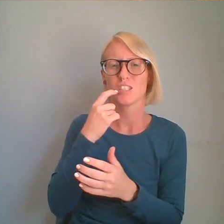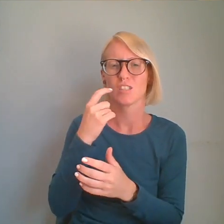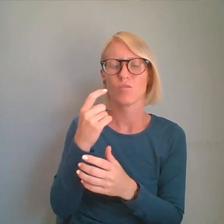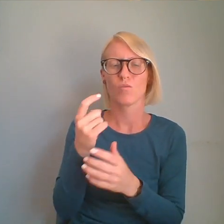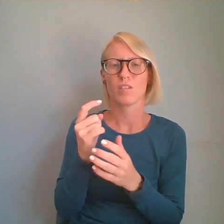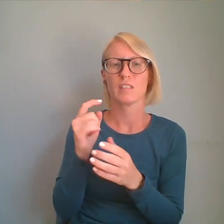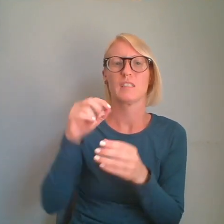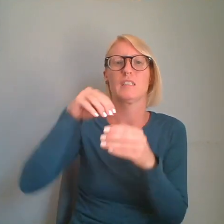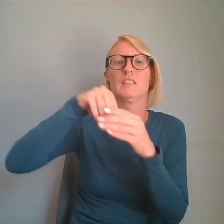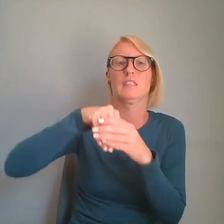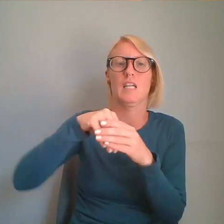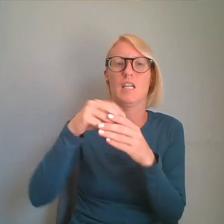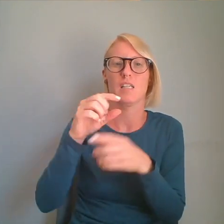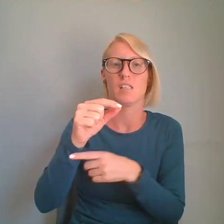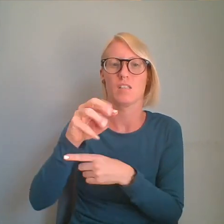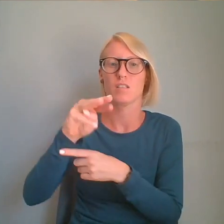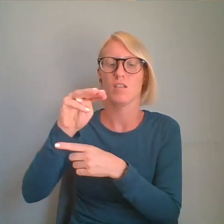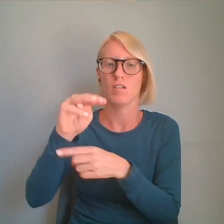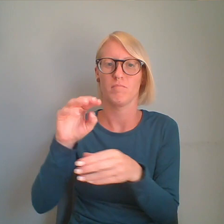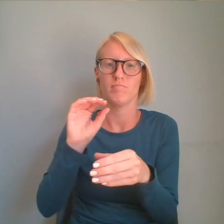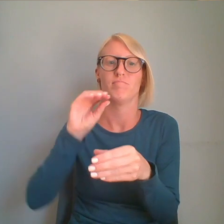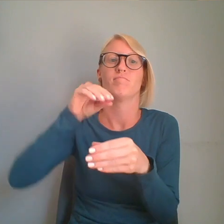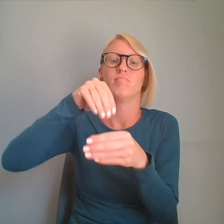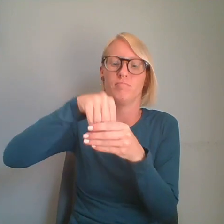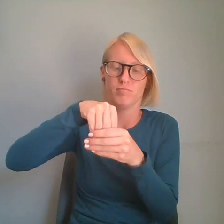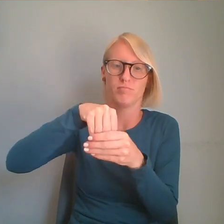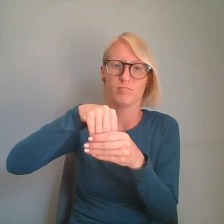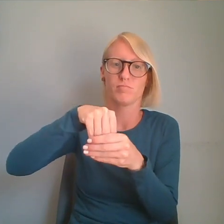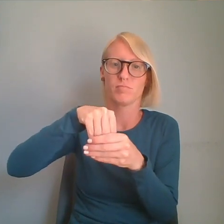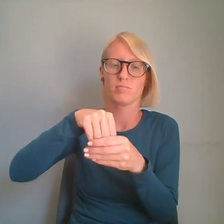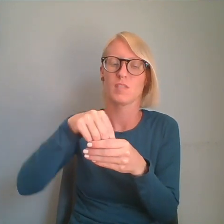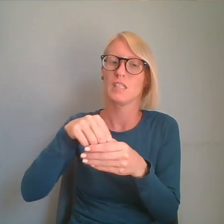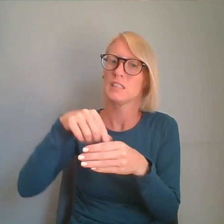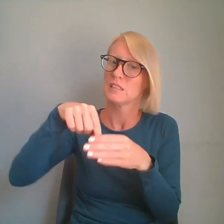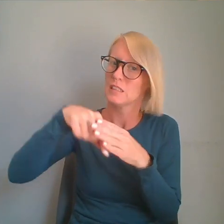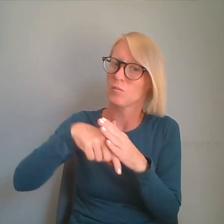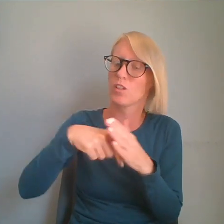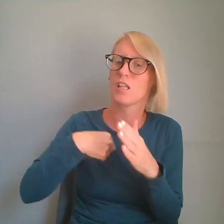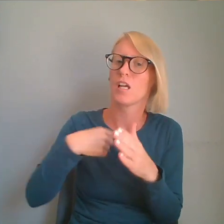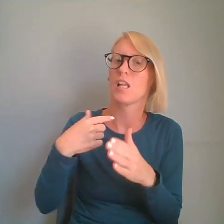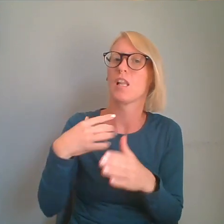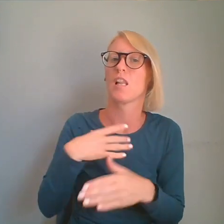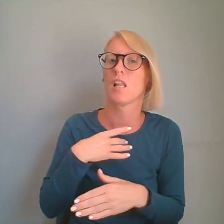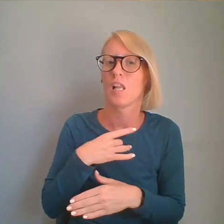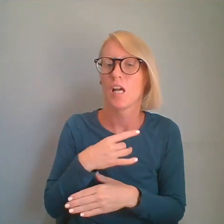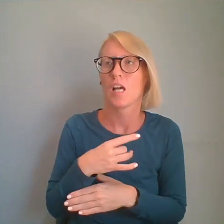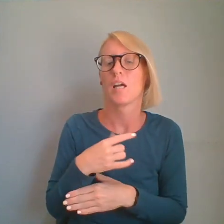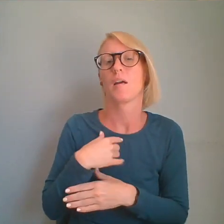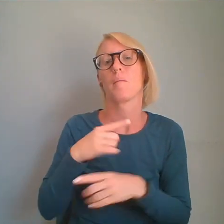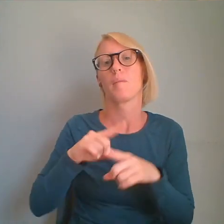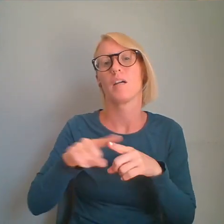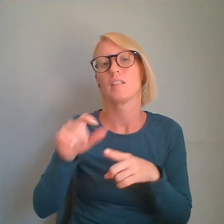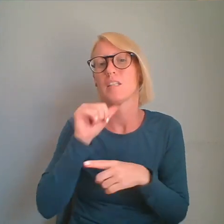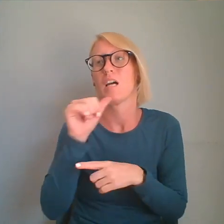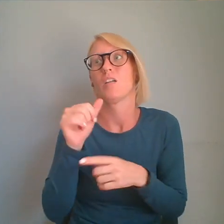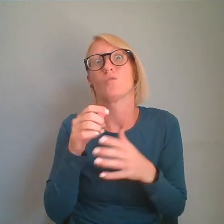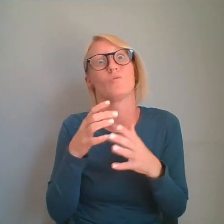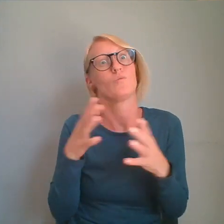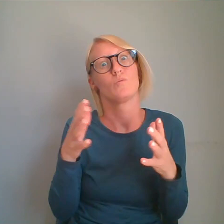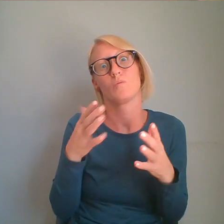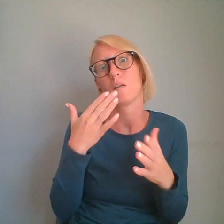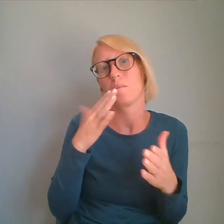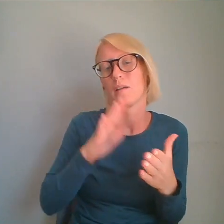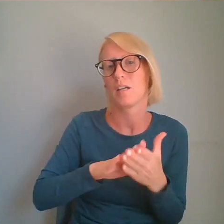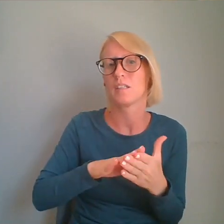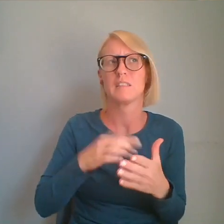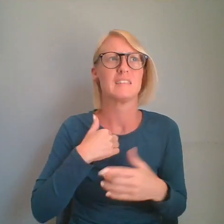It's a bit deeper than I would like, but it doesn't look too bad. I don't need a root canal, do I? No,